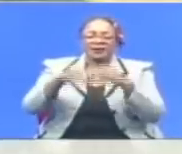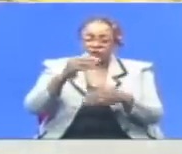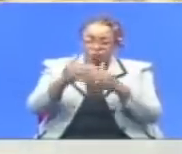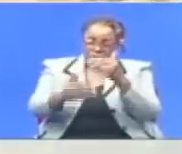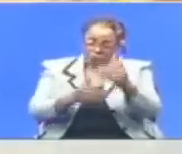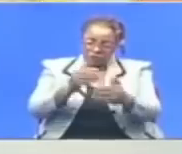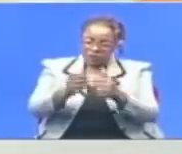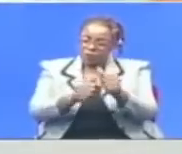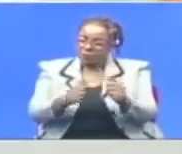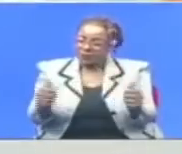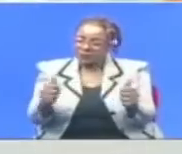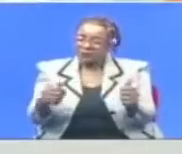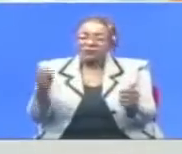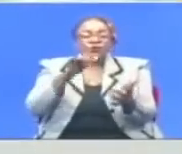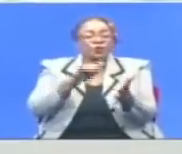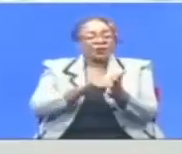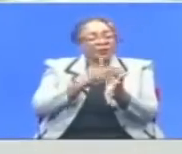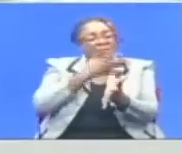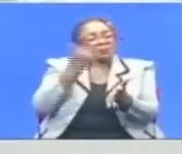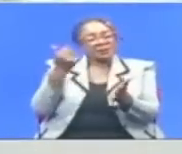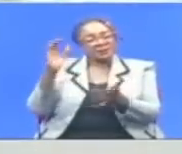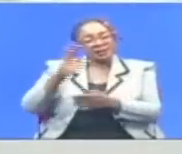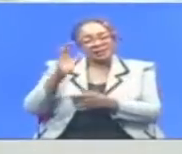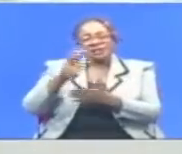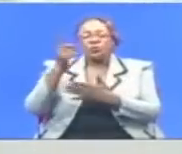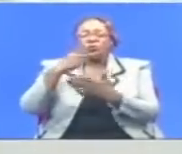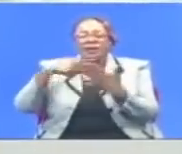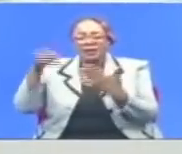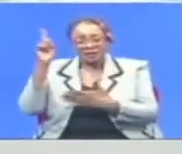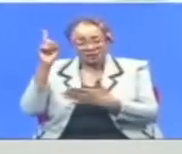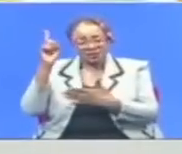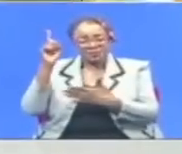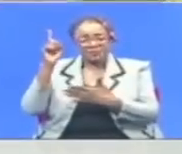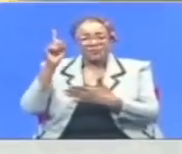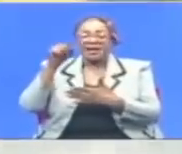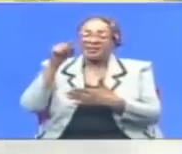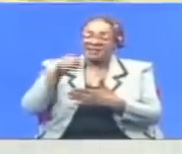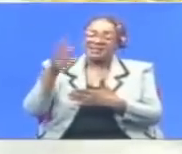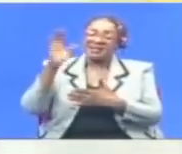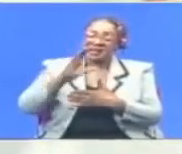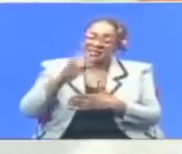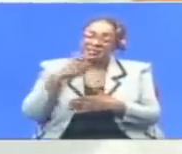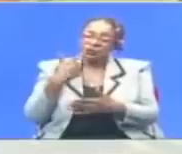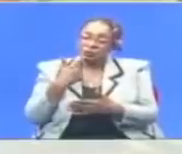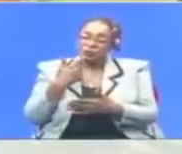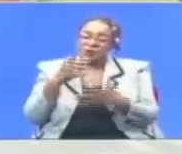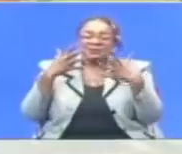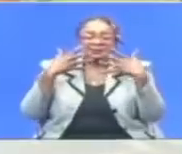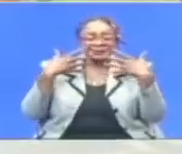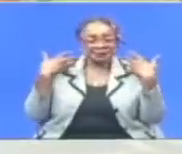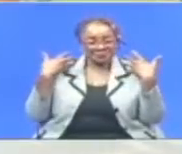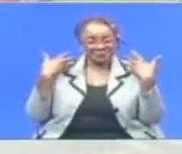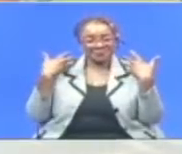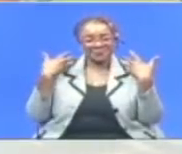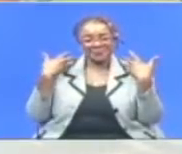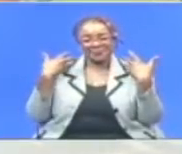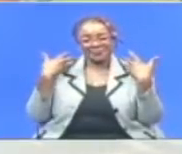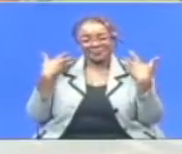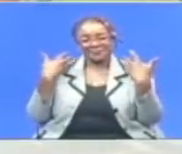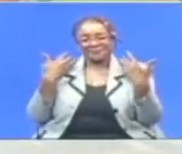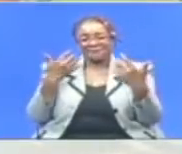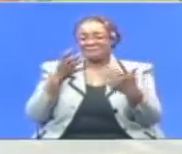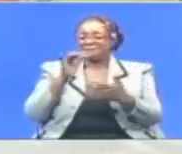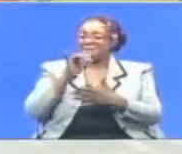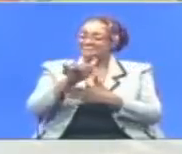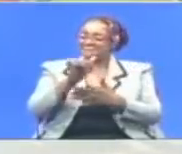properly, so that the best candidate wins, and this candidate is Simba Arati. The constant infighting has